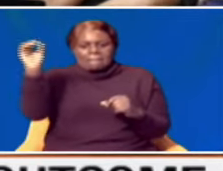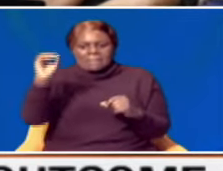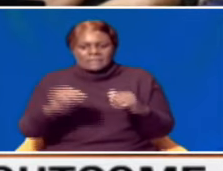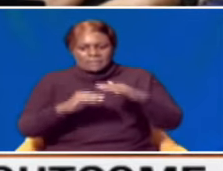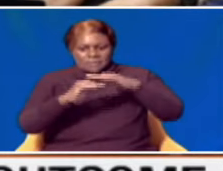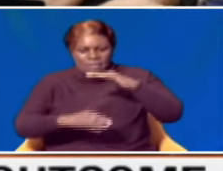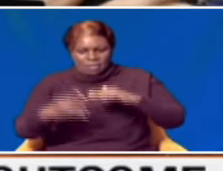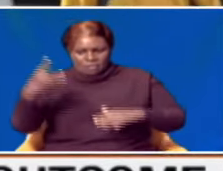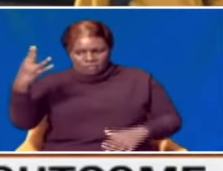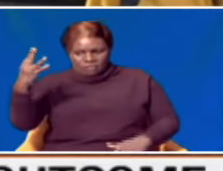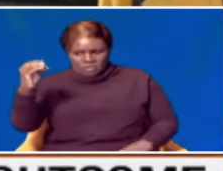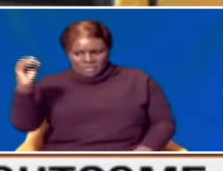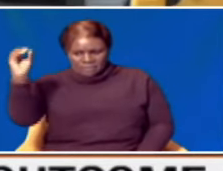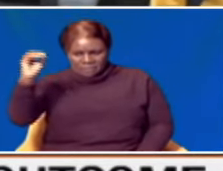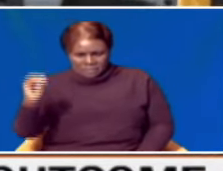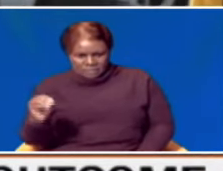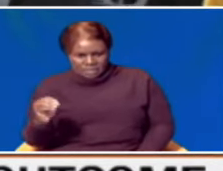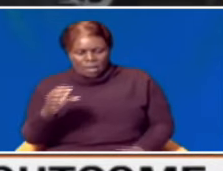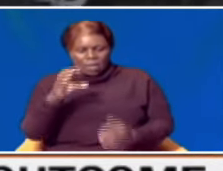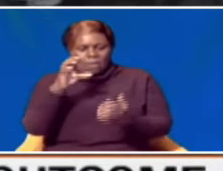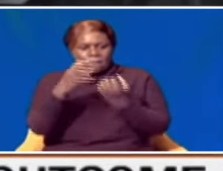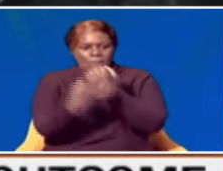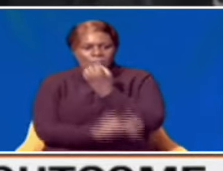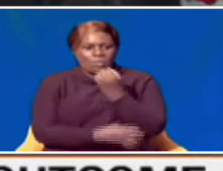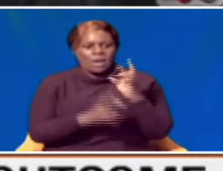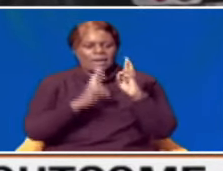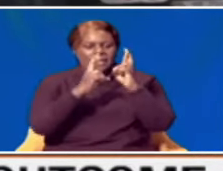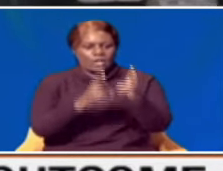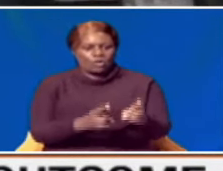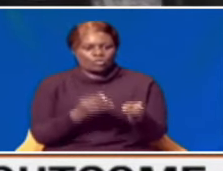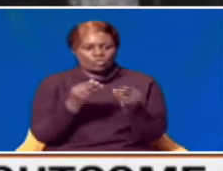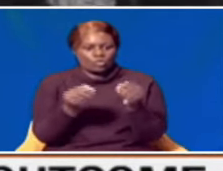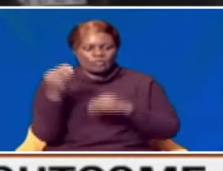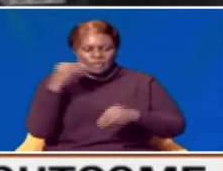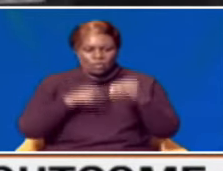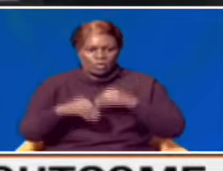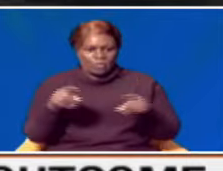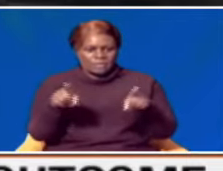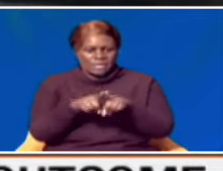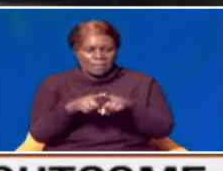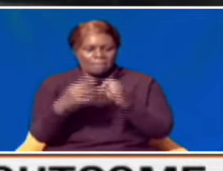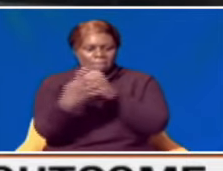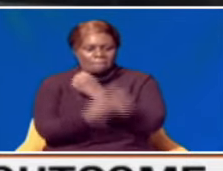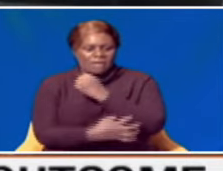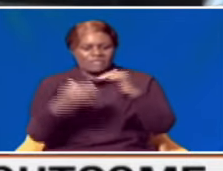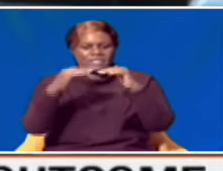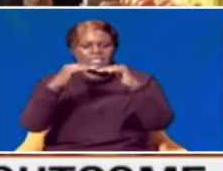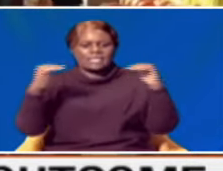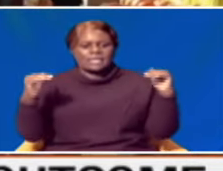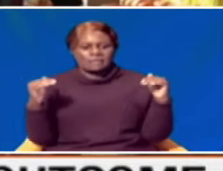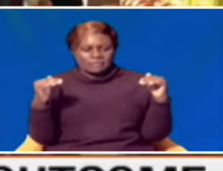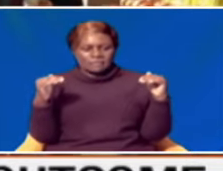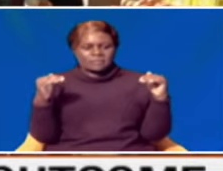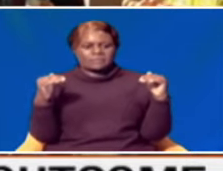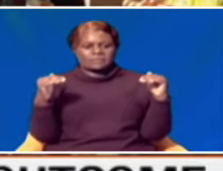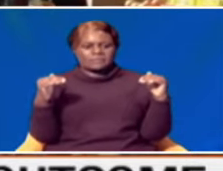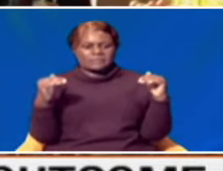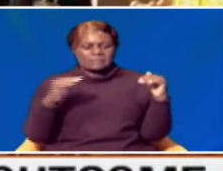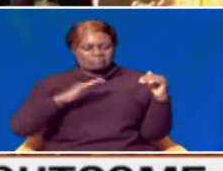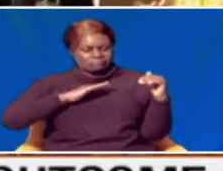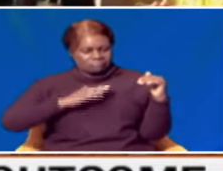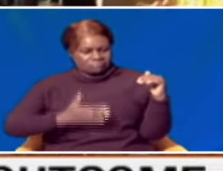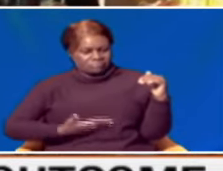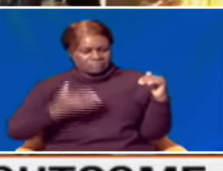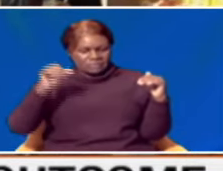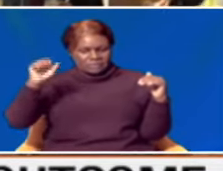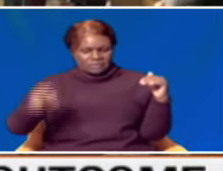at 40%. A poor record in tackling corruption and rising poverty levels has drawn the anger of